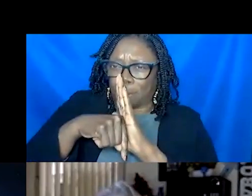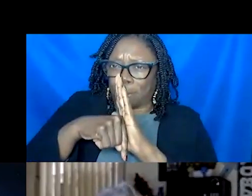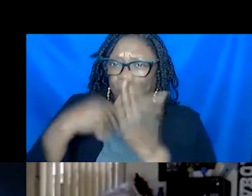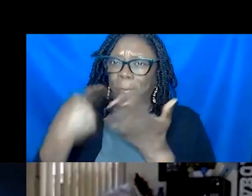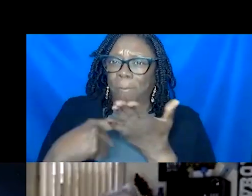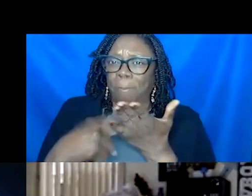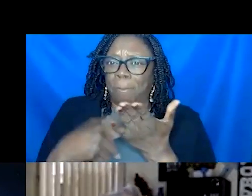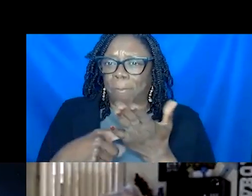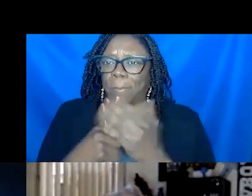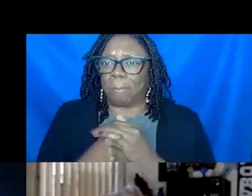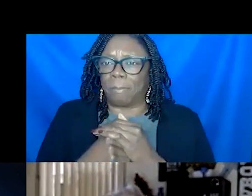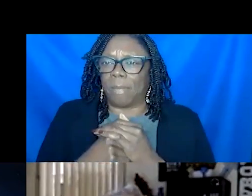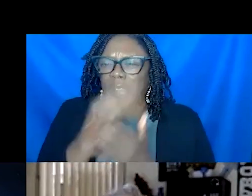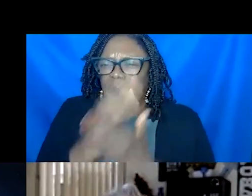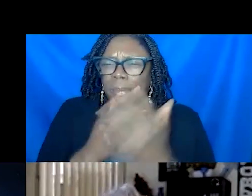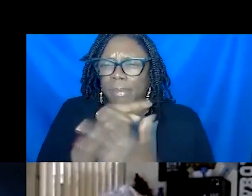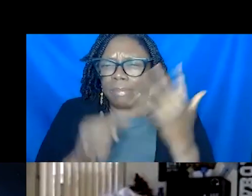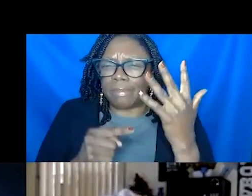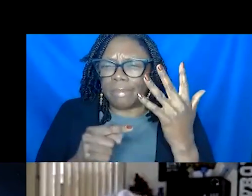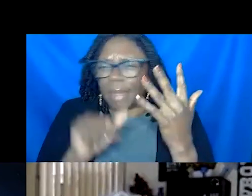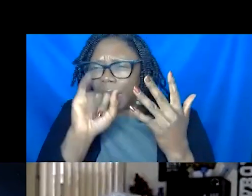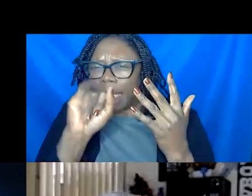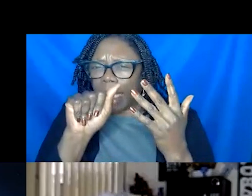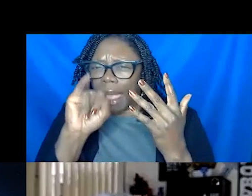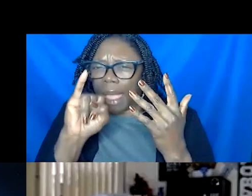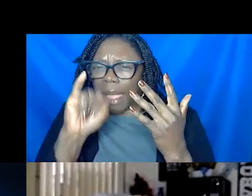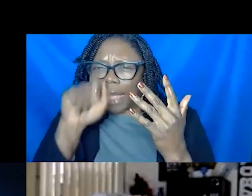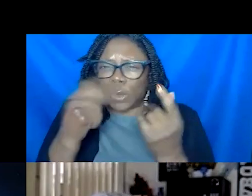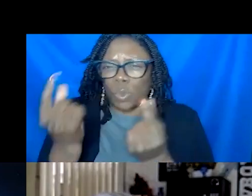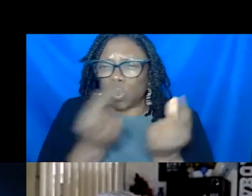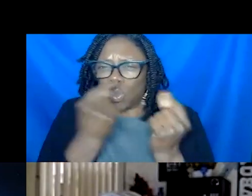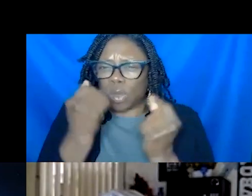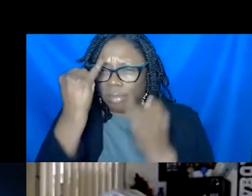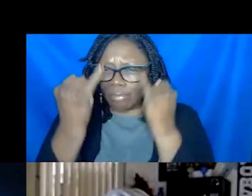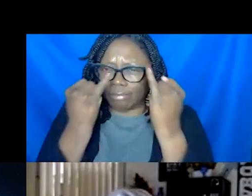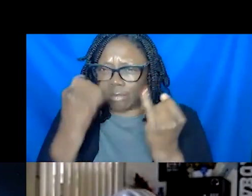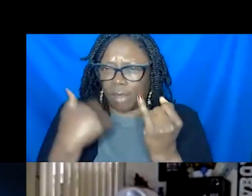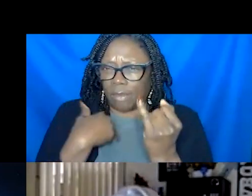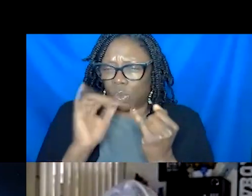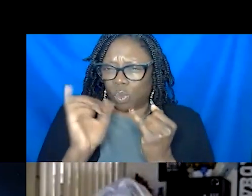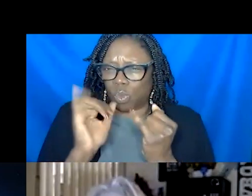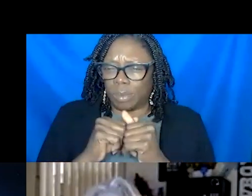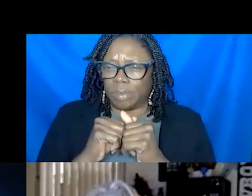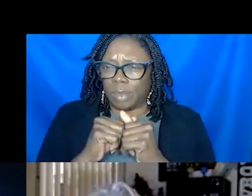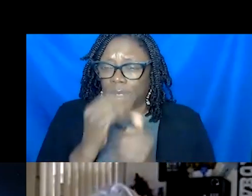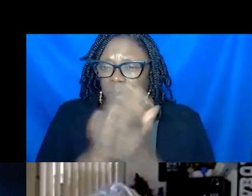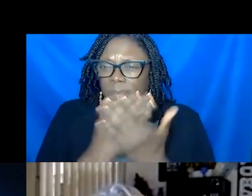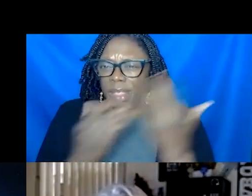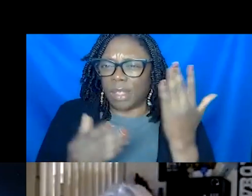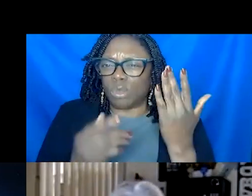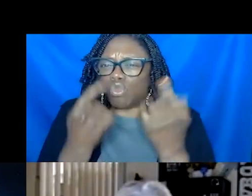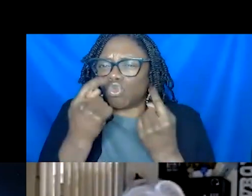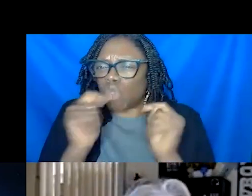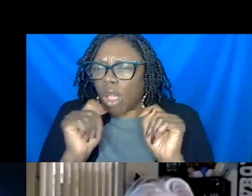bit more in depth about some of the things it can do and maybe some ideas that maybe you have or haven't tried on